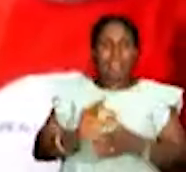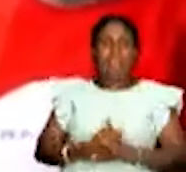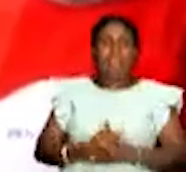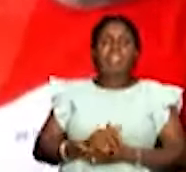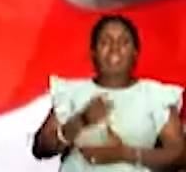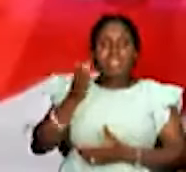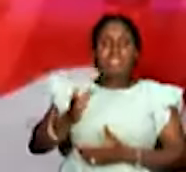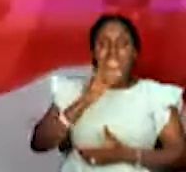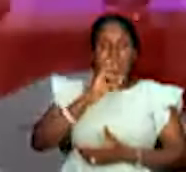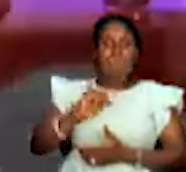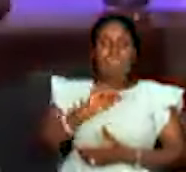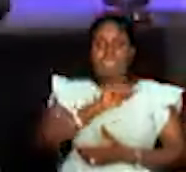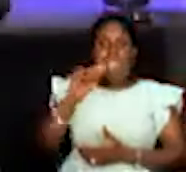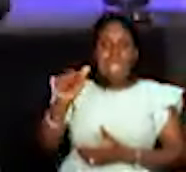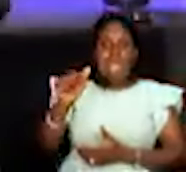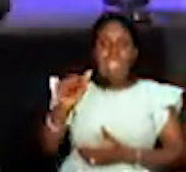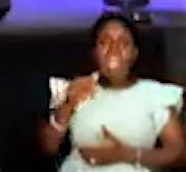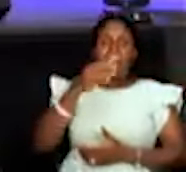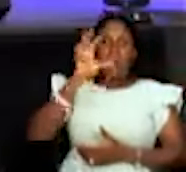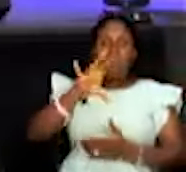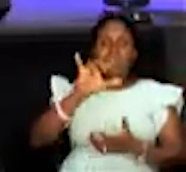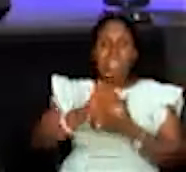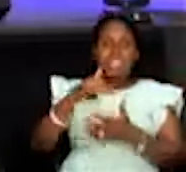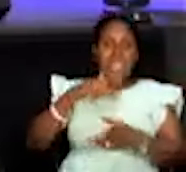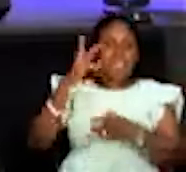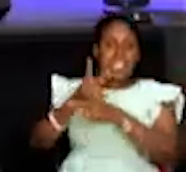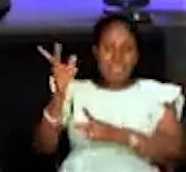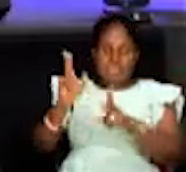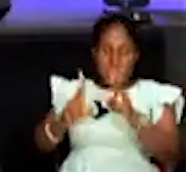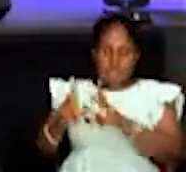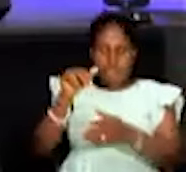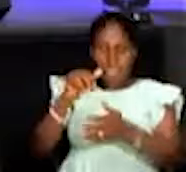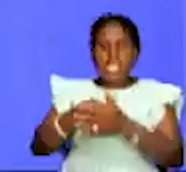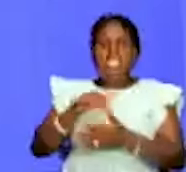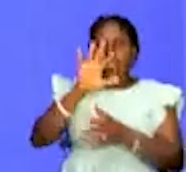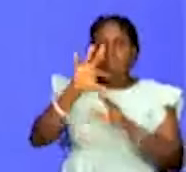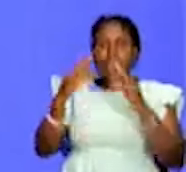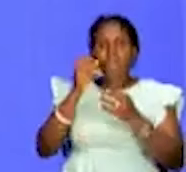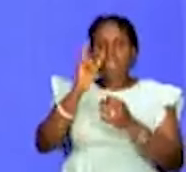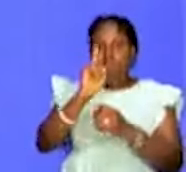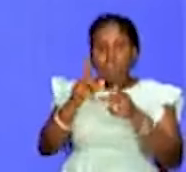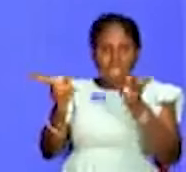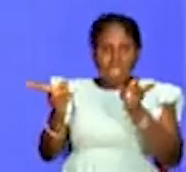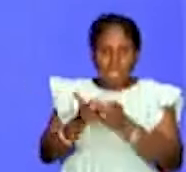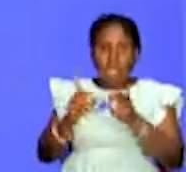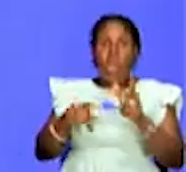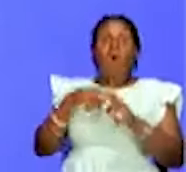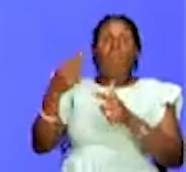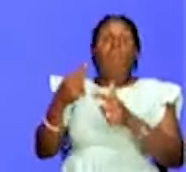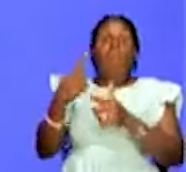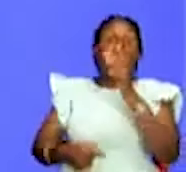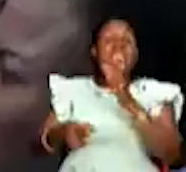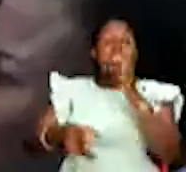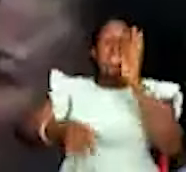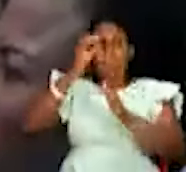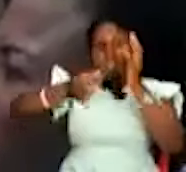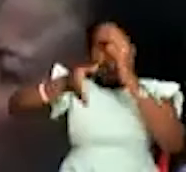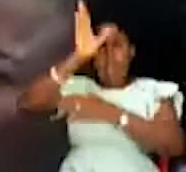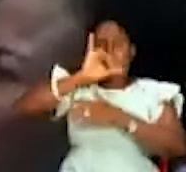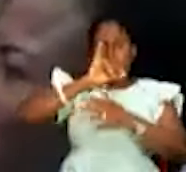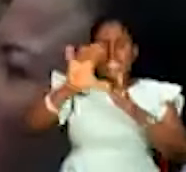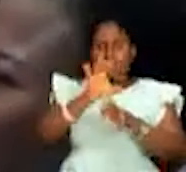there is a cause that have kept people in your family in one position. And so what the Spirit of God is doing now is a prophetic act.